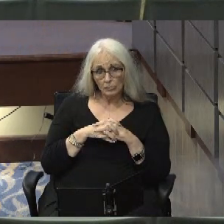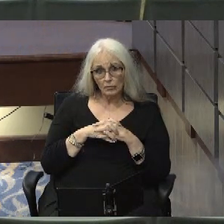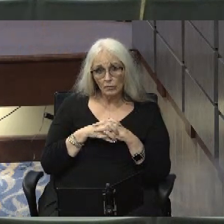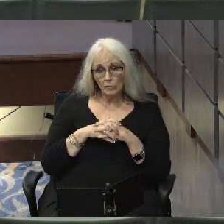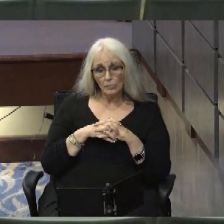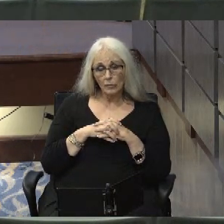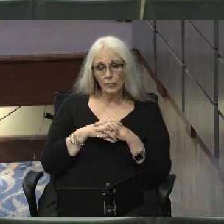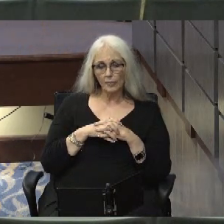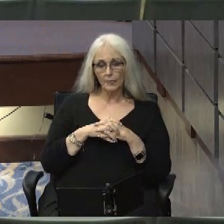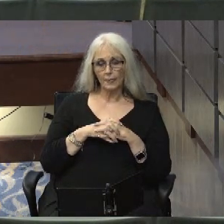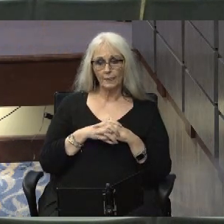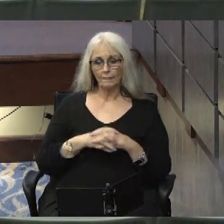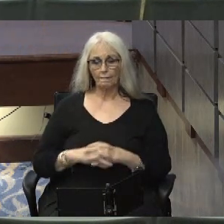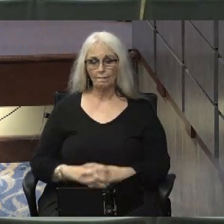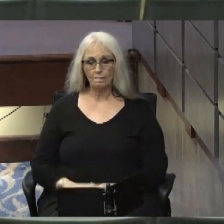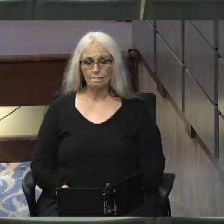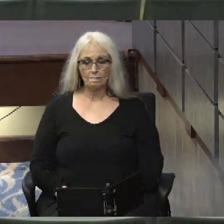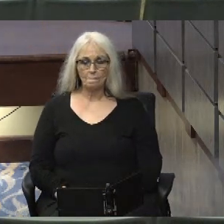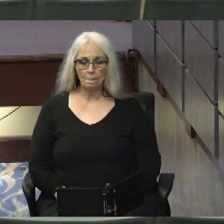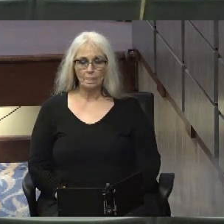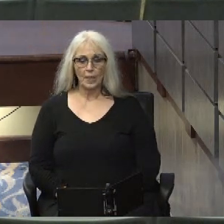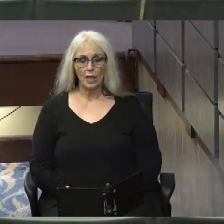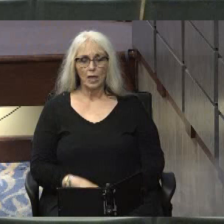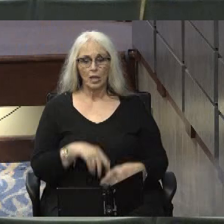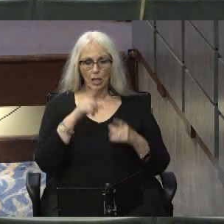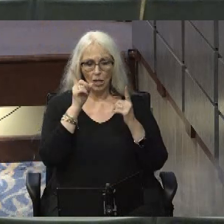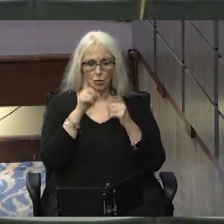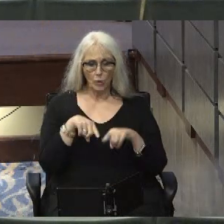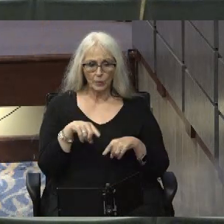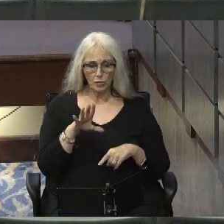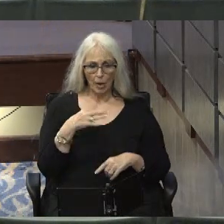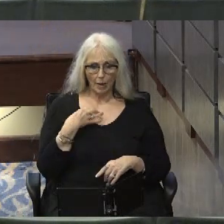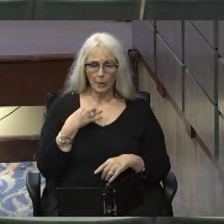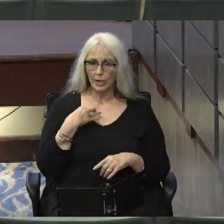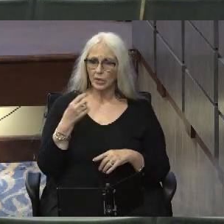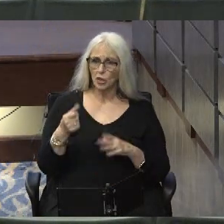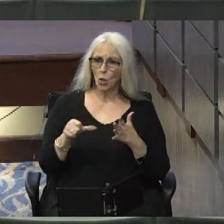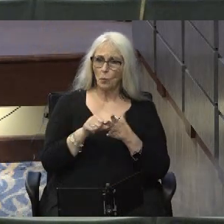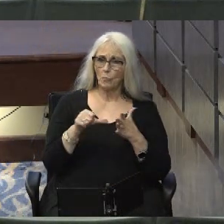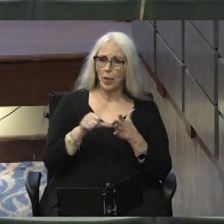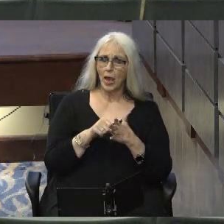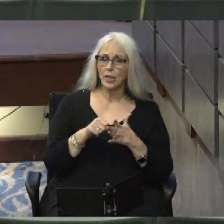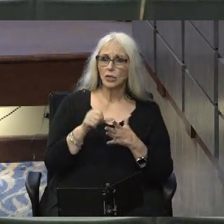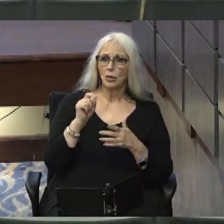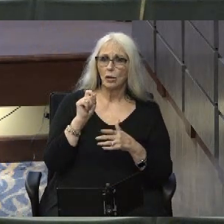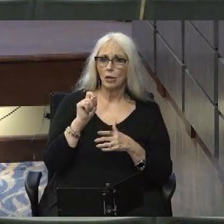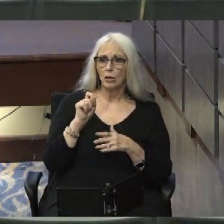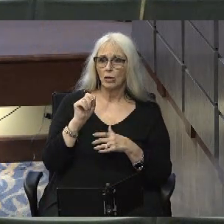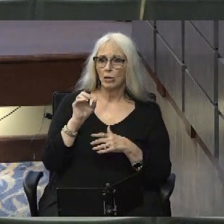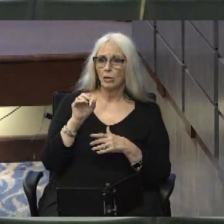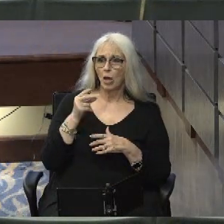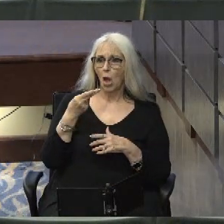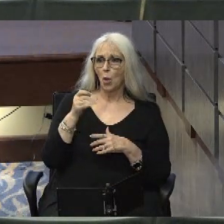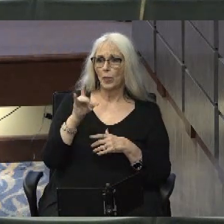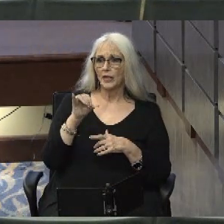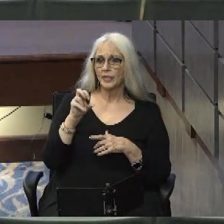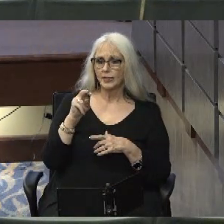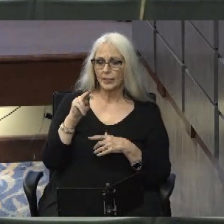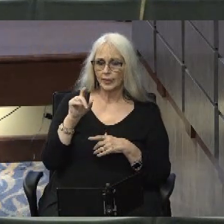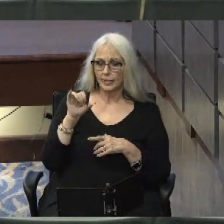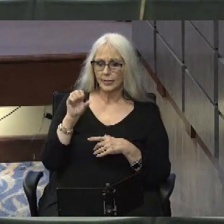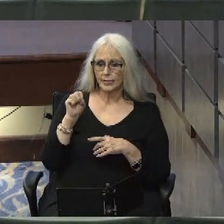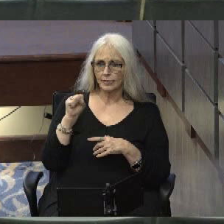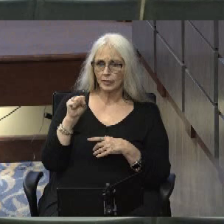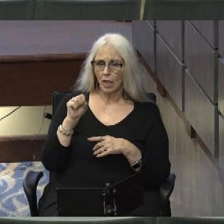Holmes here, I agree with your allocation and support it all, but would you go back to page point in time homelessness? I just want to understand the